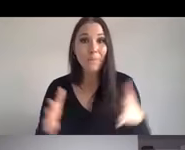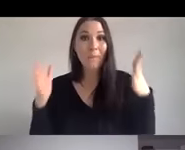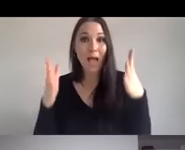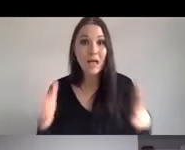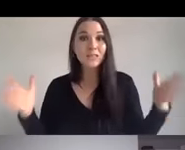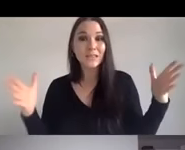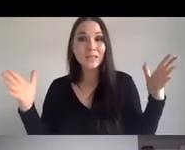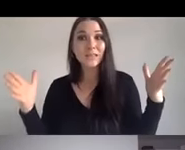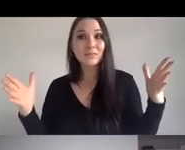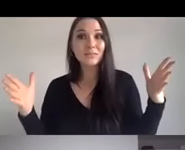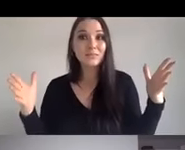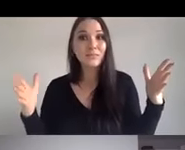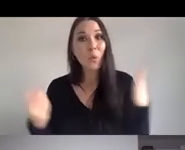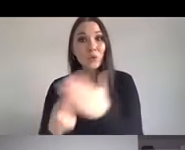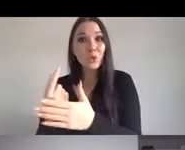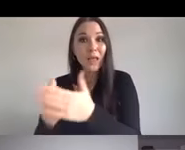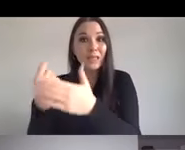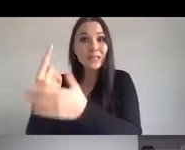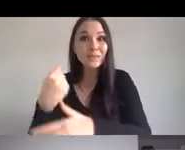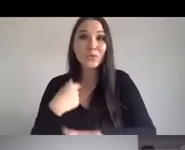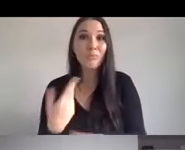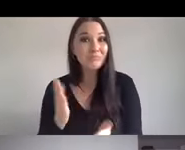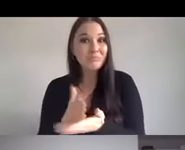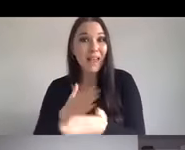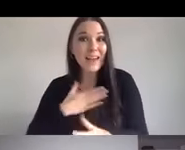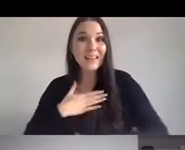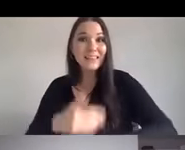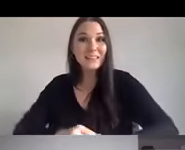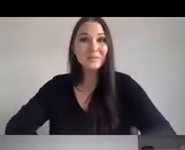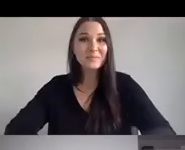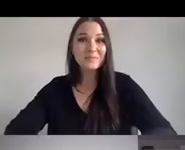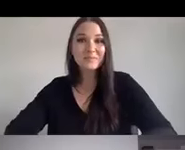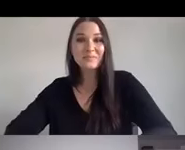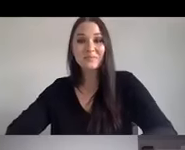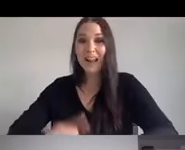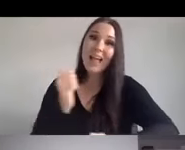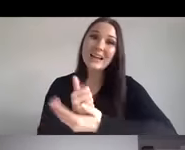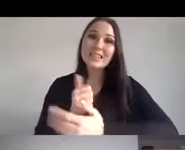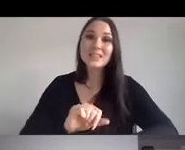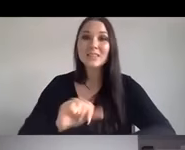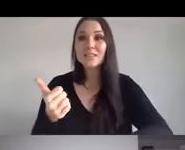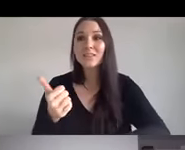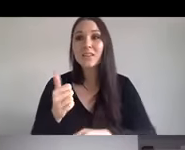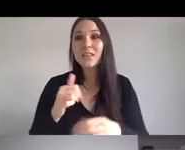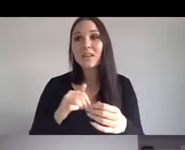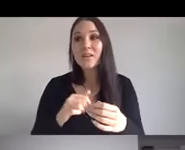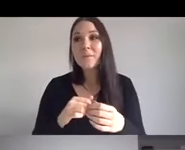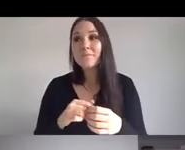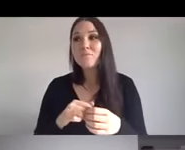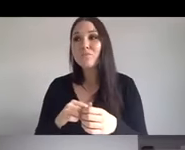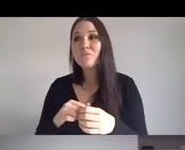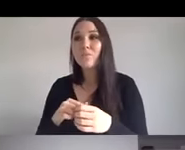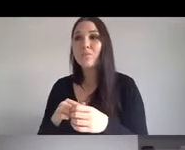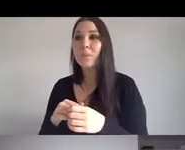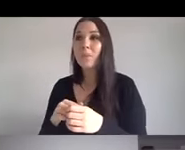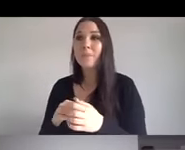So I do like it. Excellent. Stefan, if I aim the same question at you.